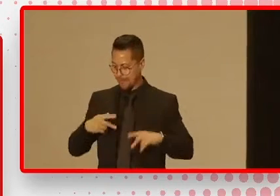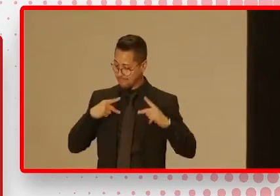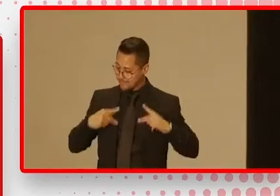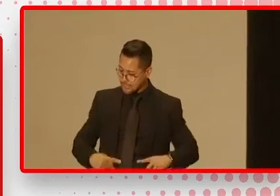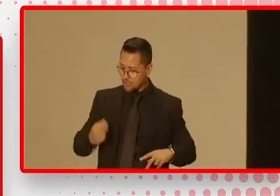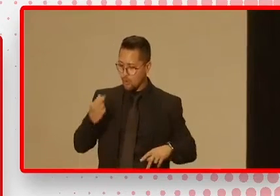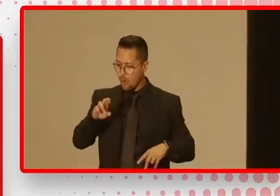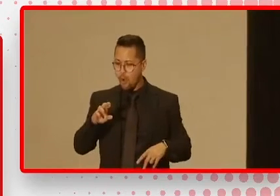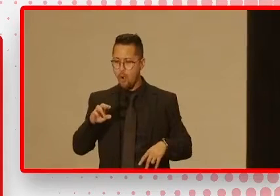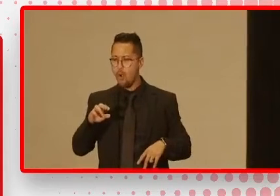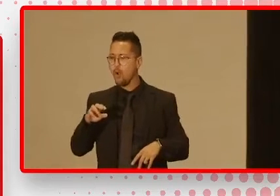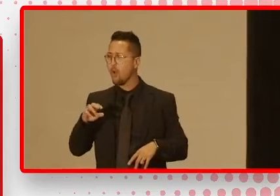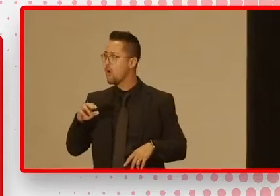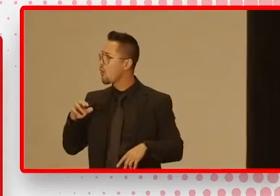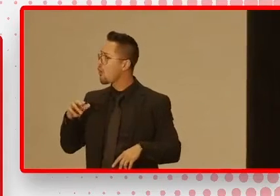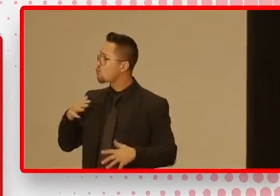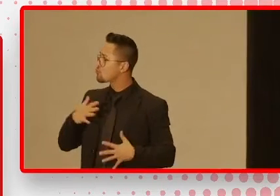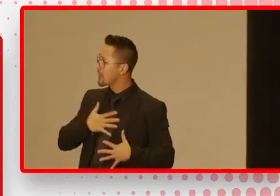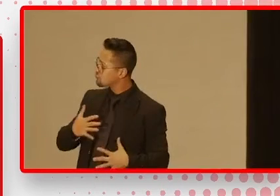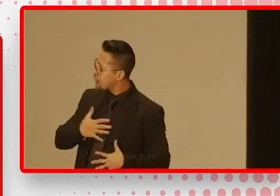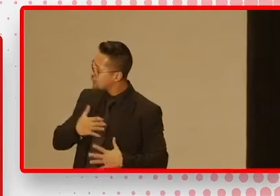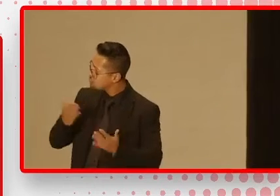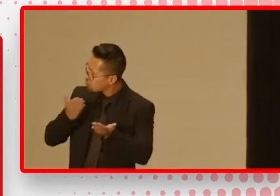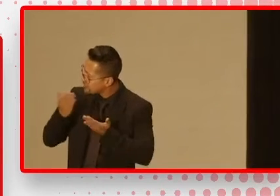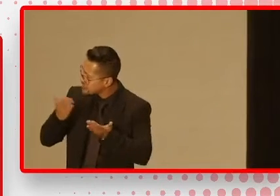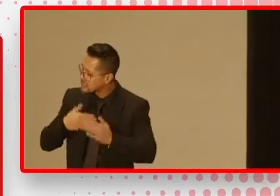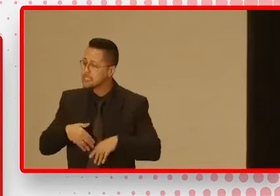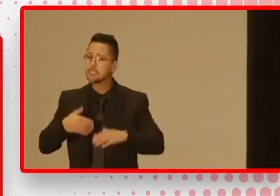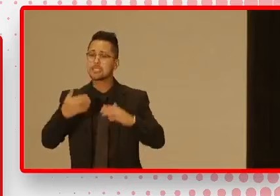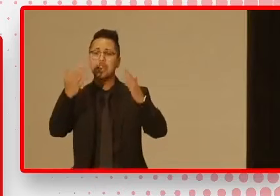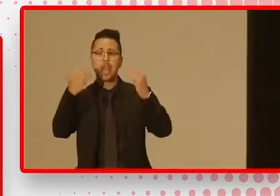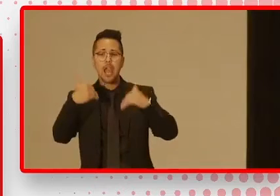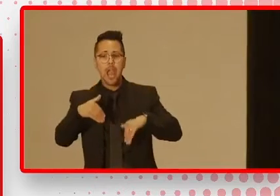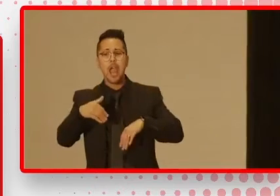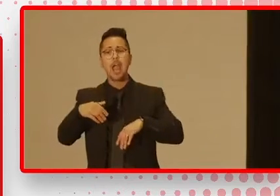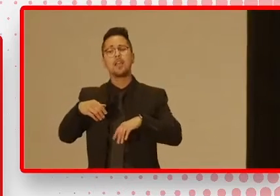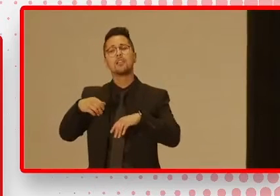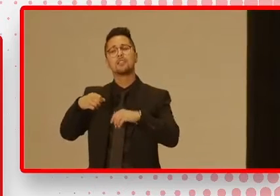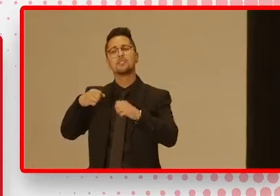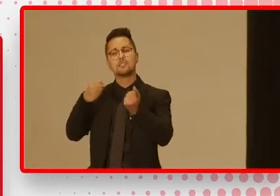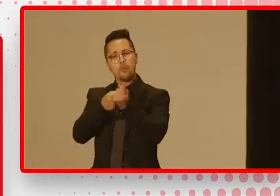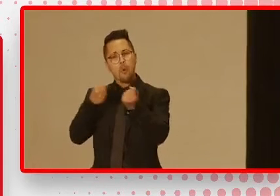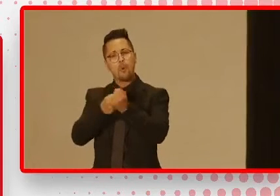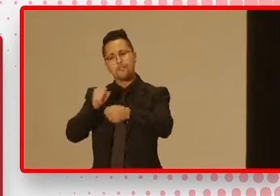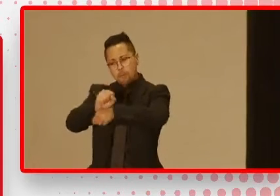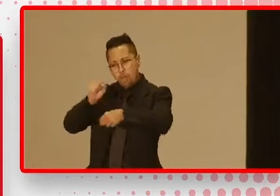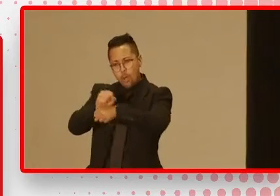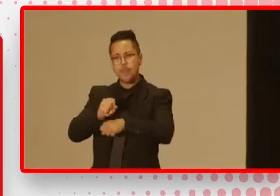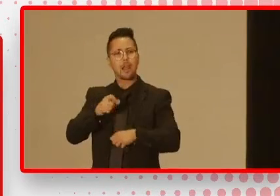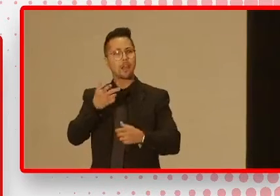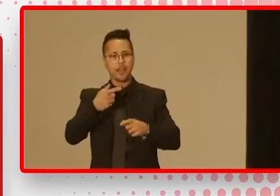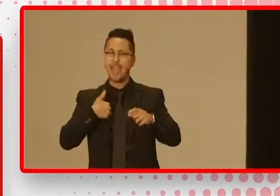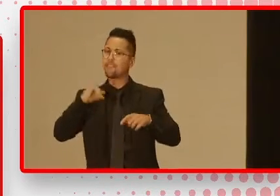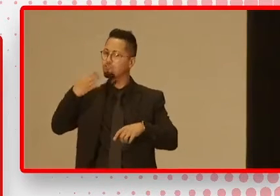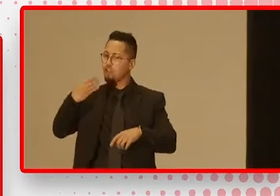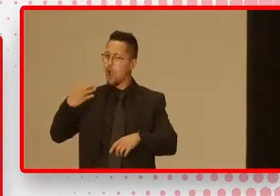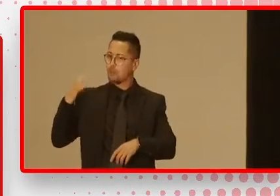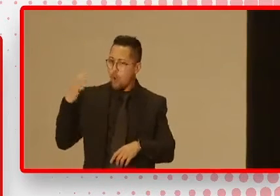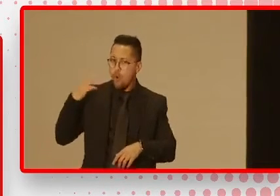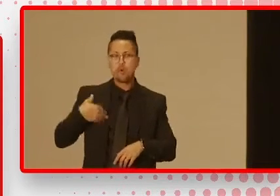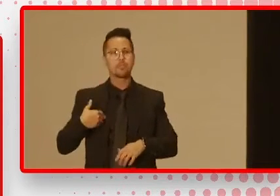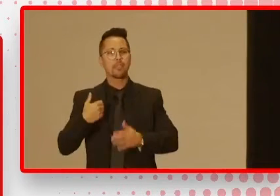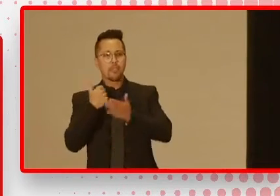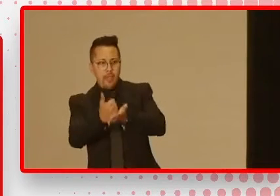restoration services, and supported employment. Folks have heard about that. We have a job coach that will help an individual.